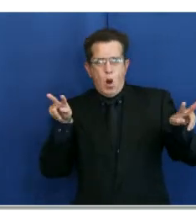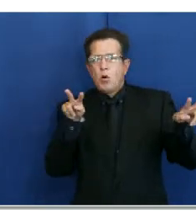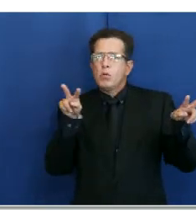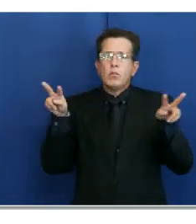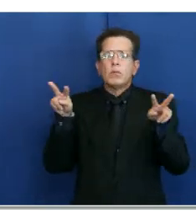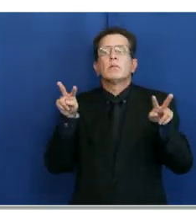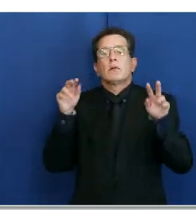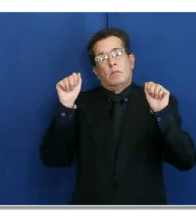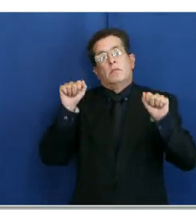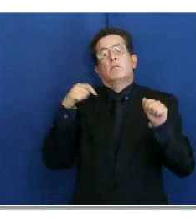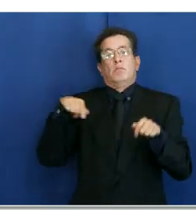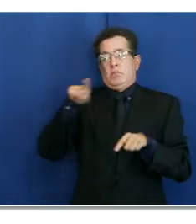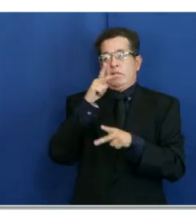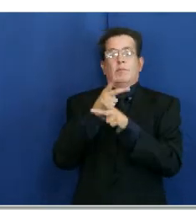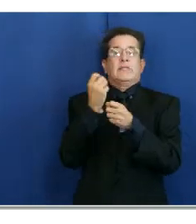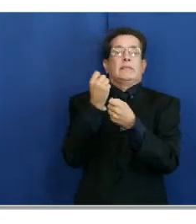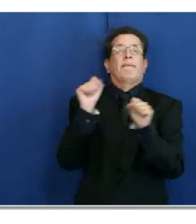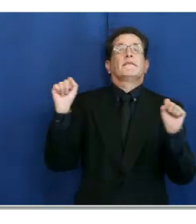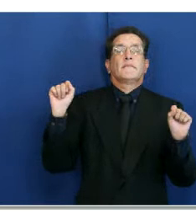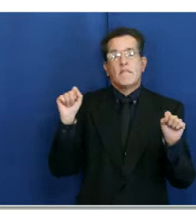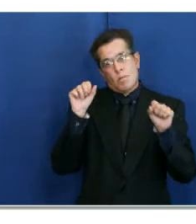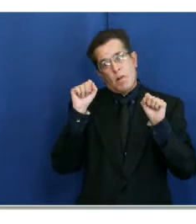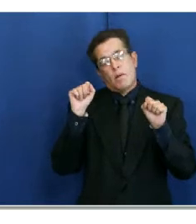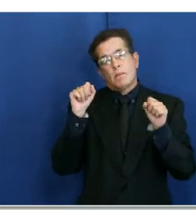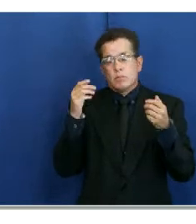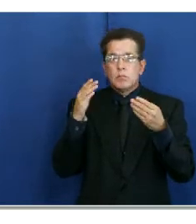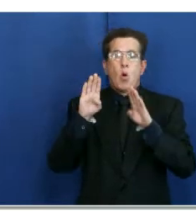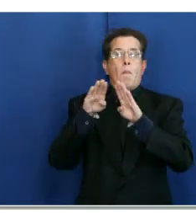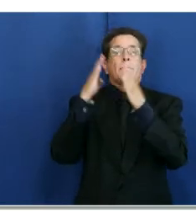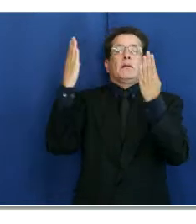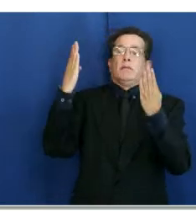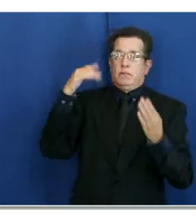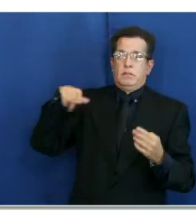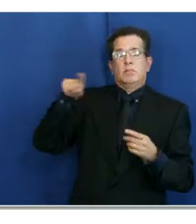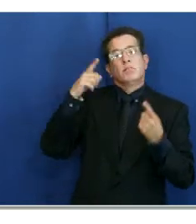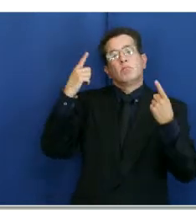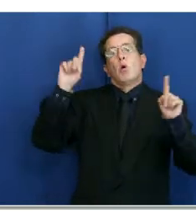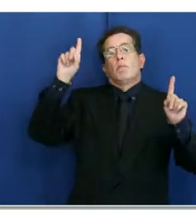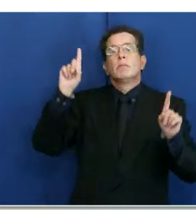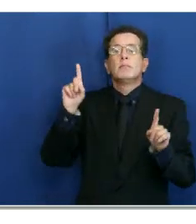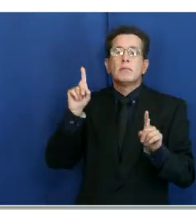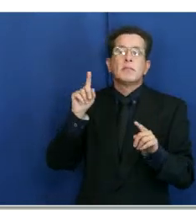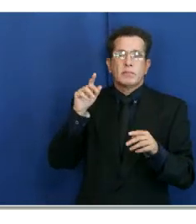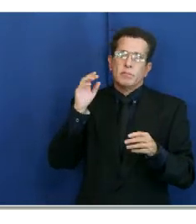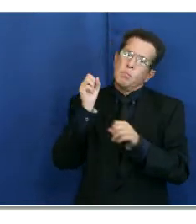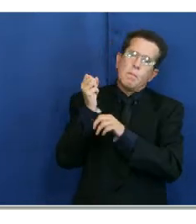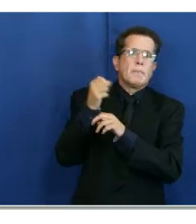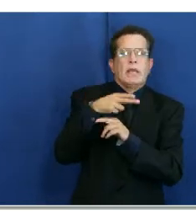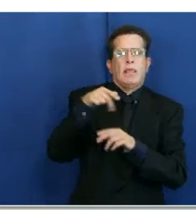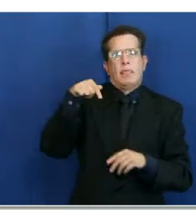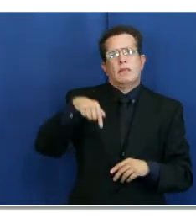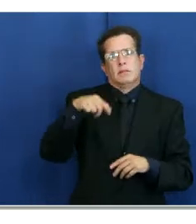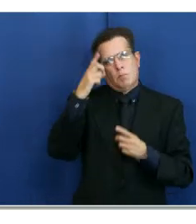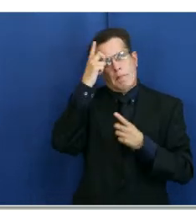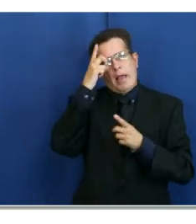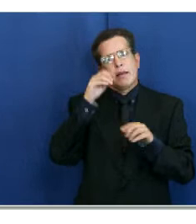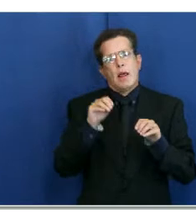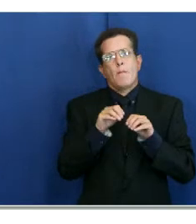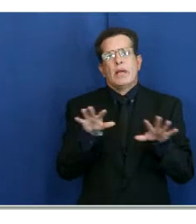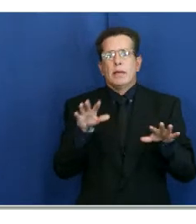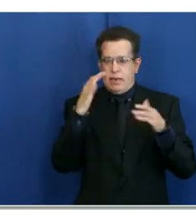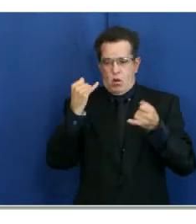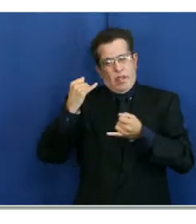allow us to remain safe as we journey our way through this pandemic. So in closing, just want